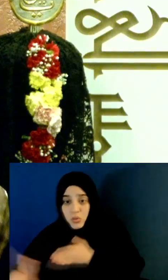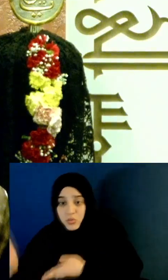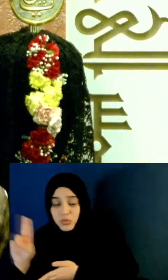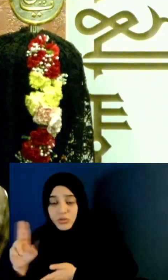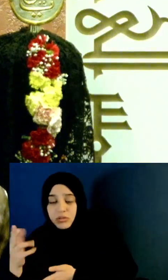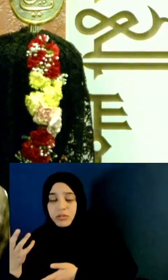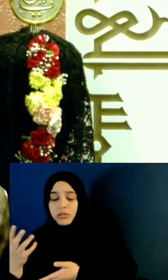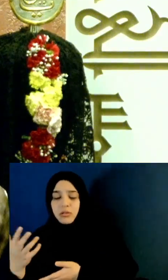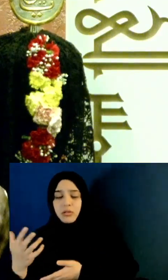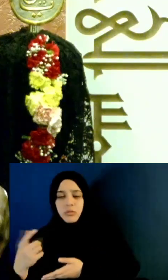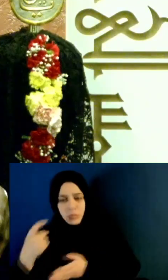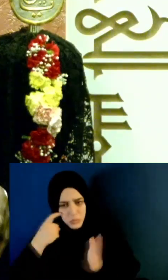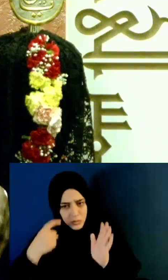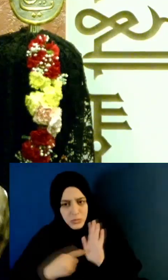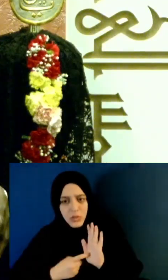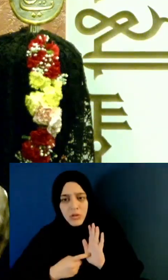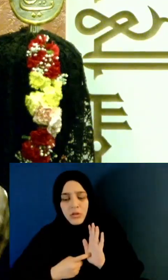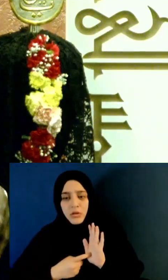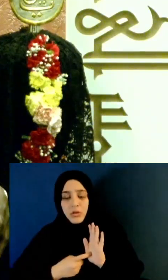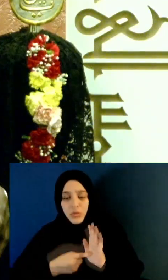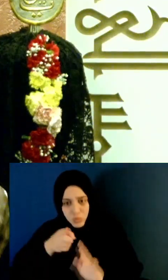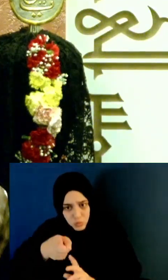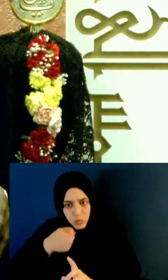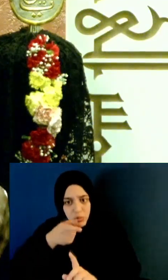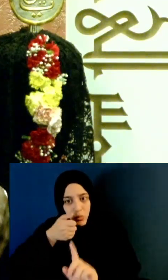note that you are representing Islam.